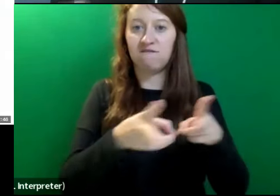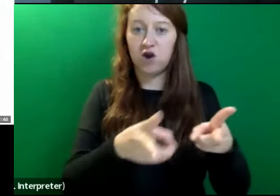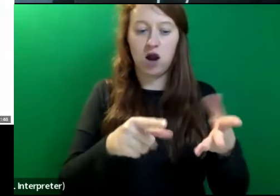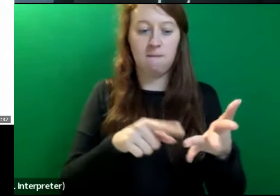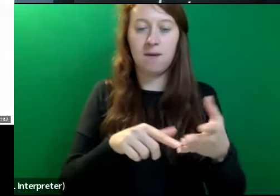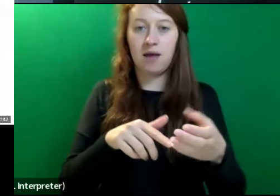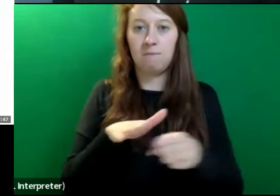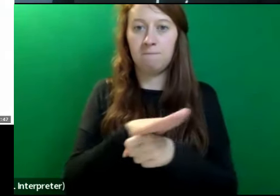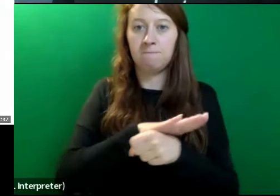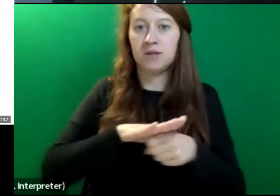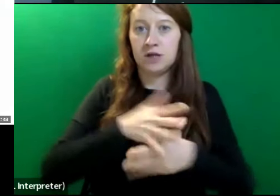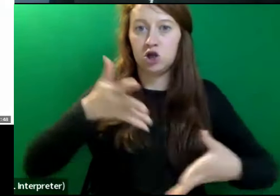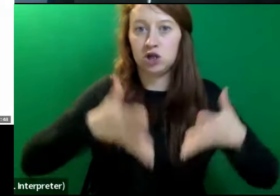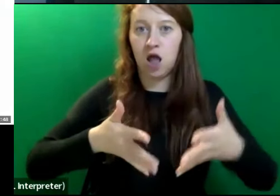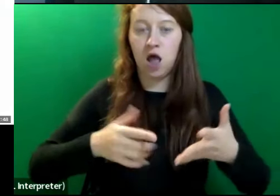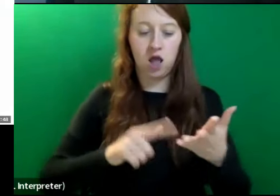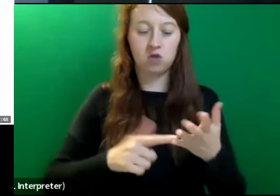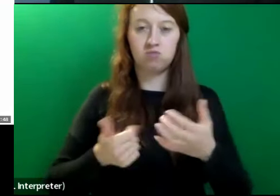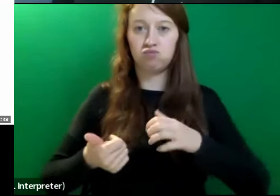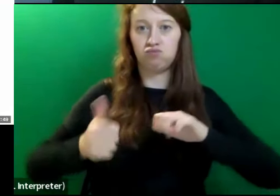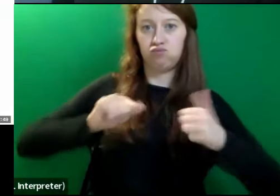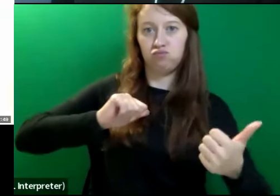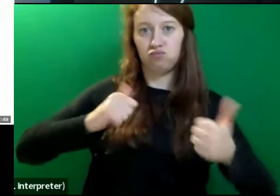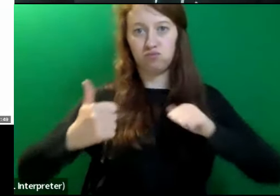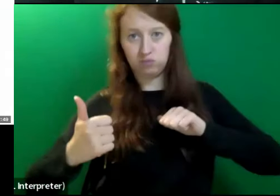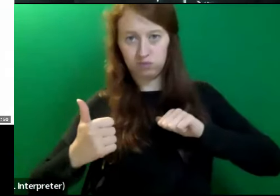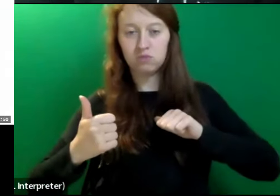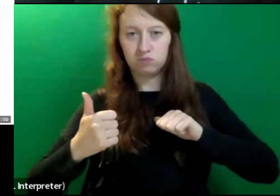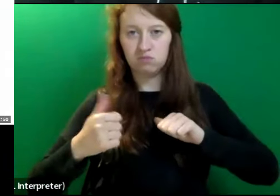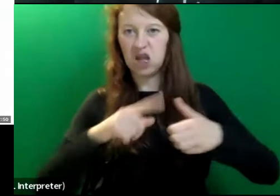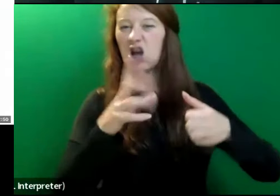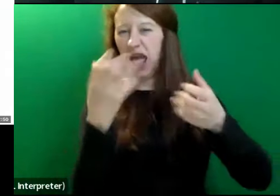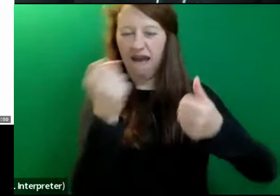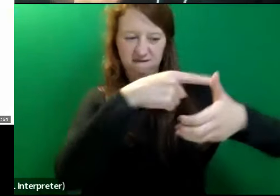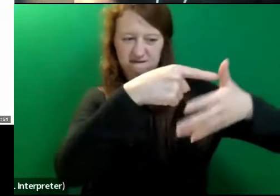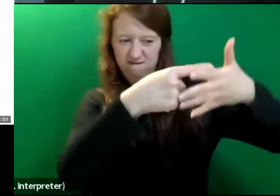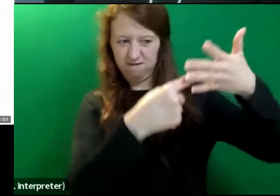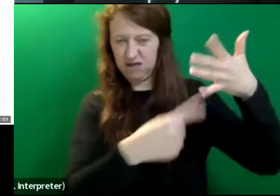body shift, and a few other things.